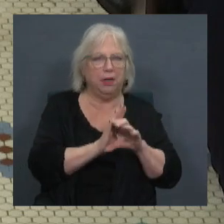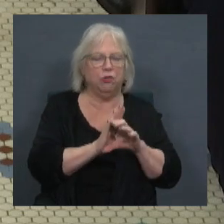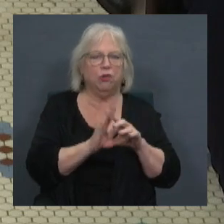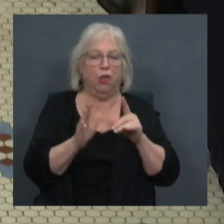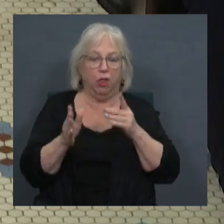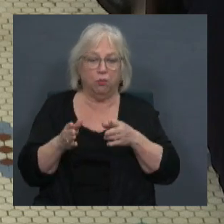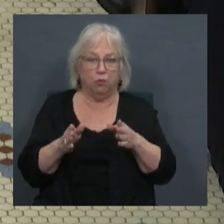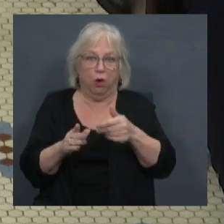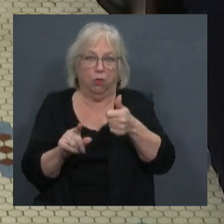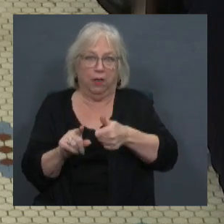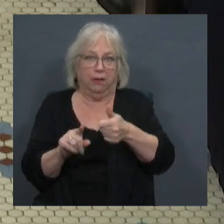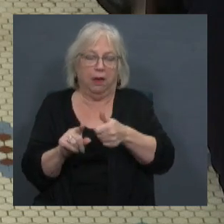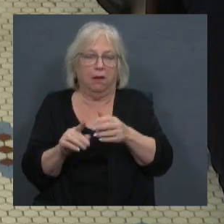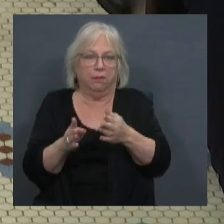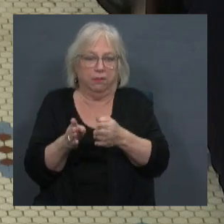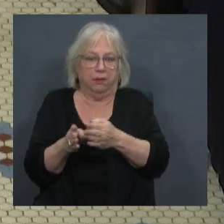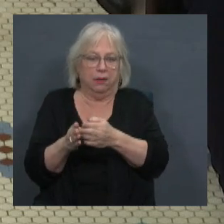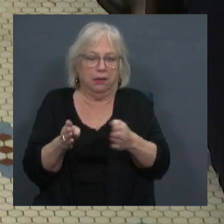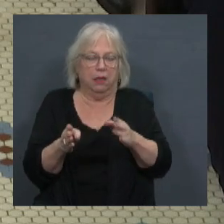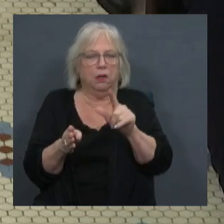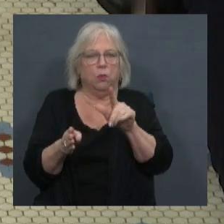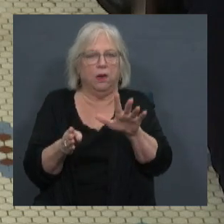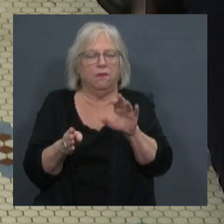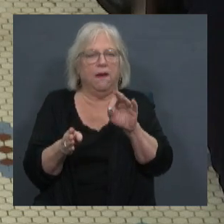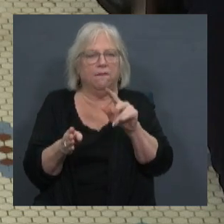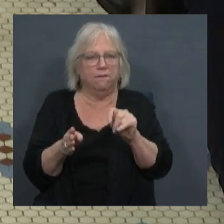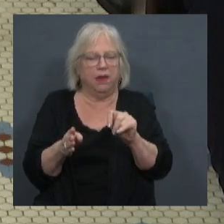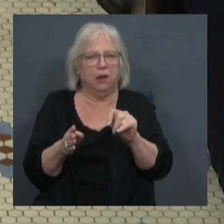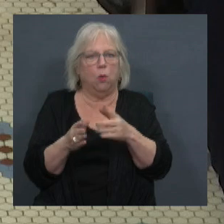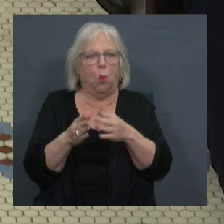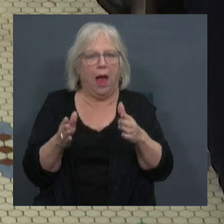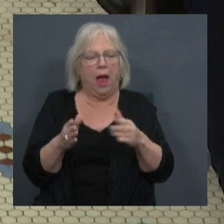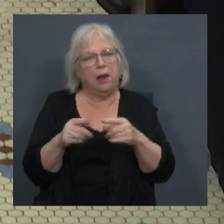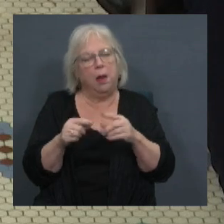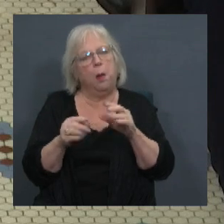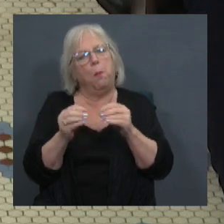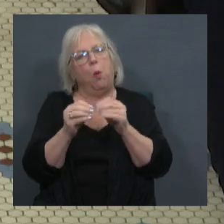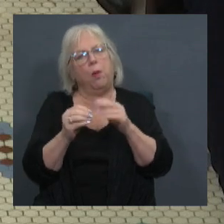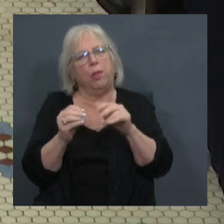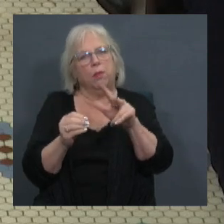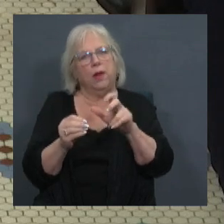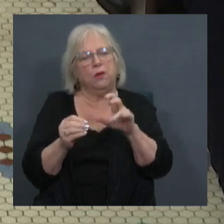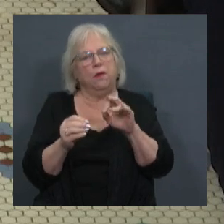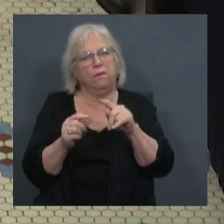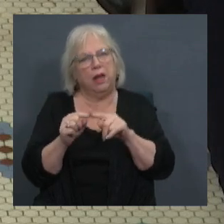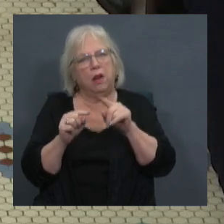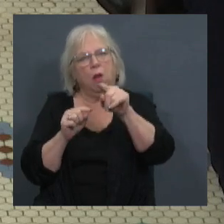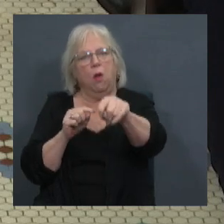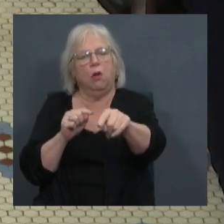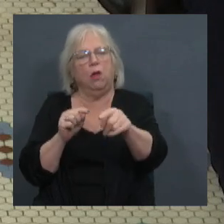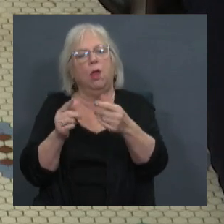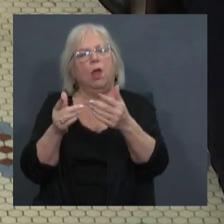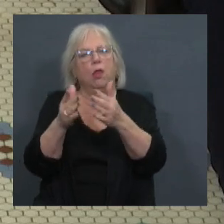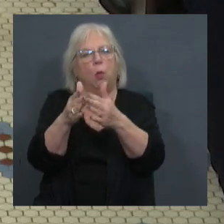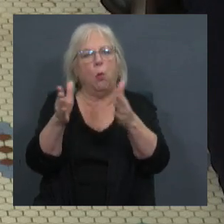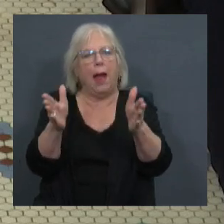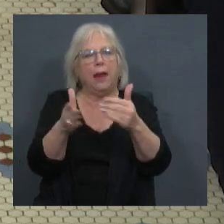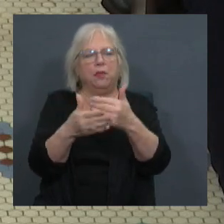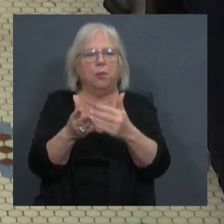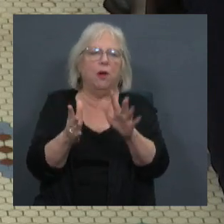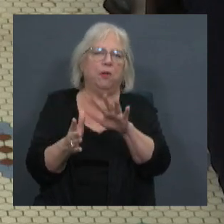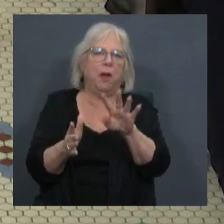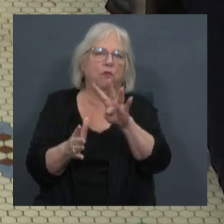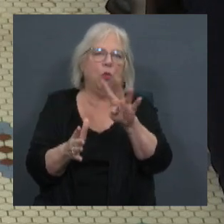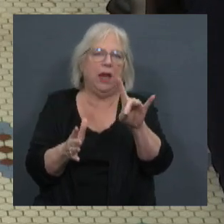road, more than 300 feet long. The widest point at the end of that road is approximately